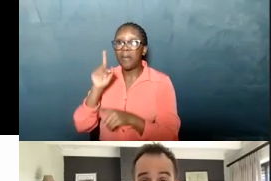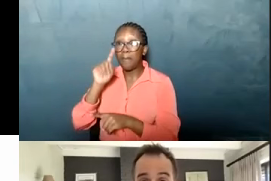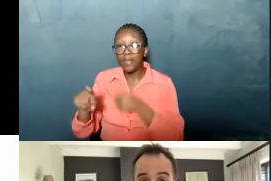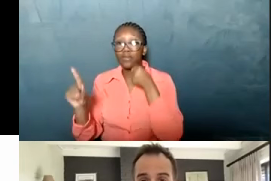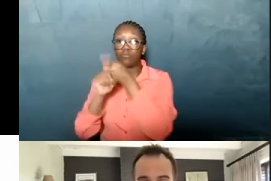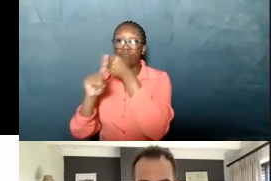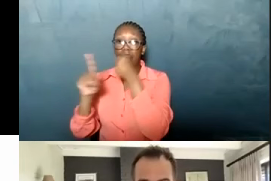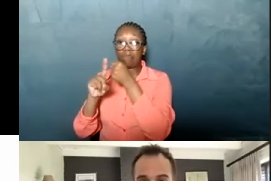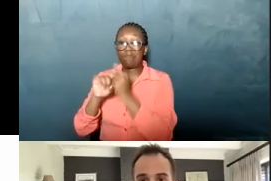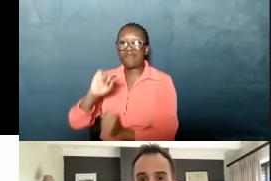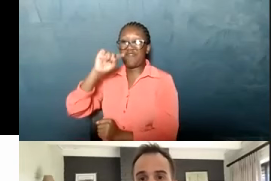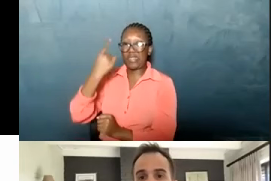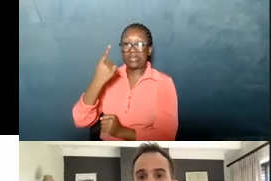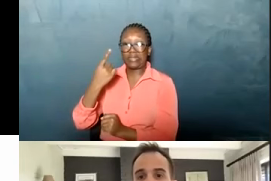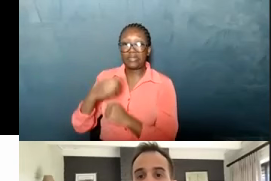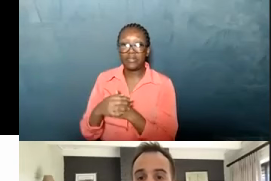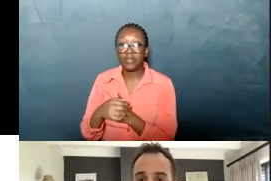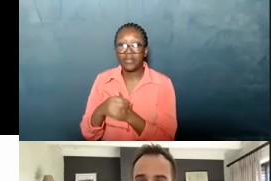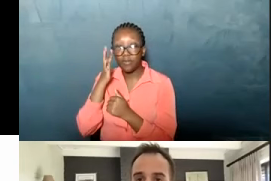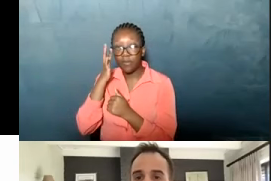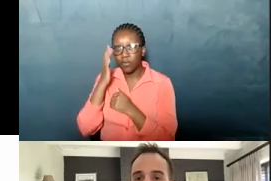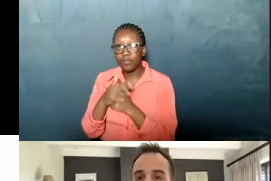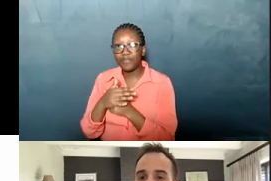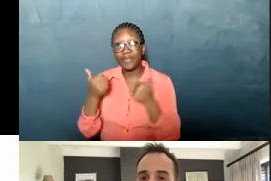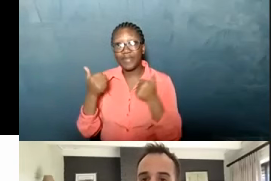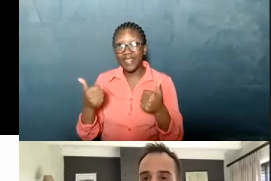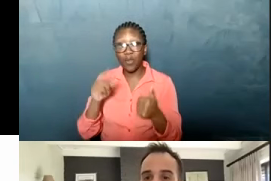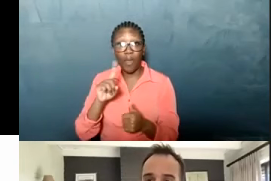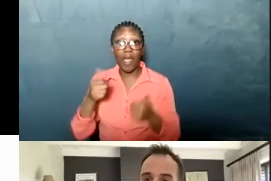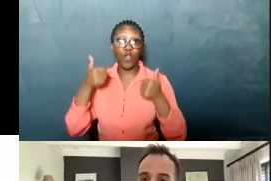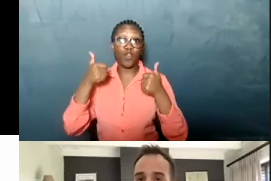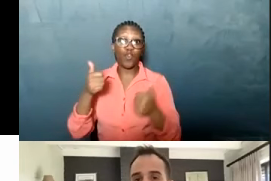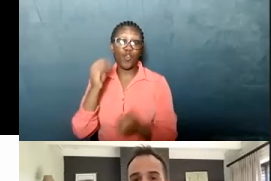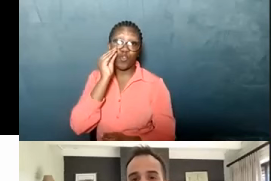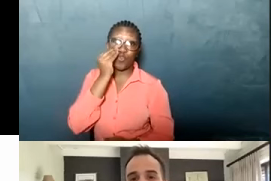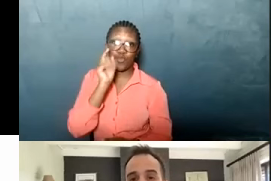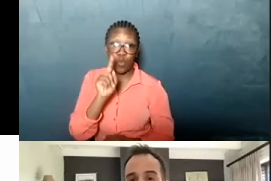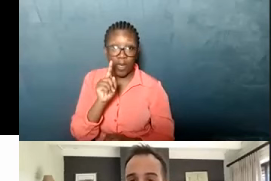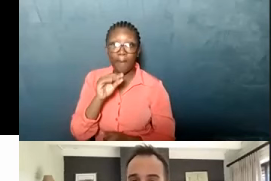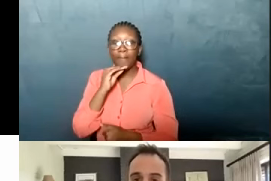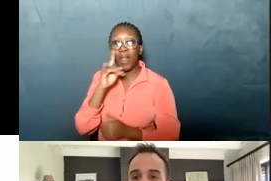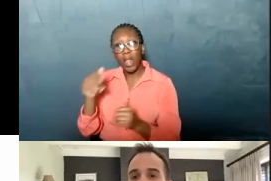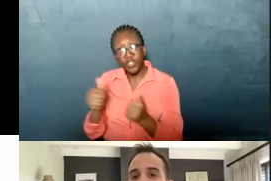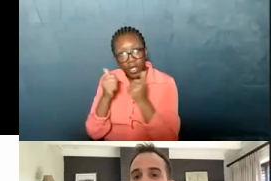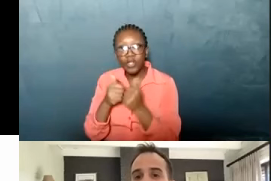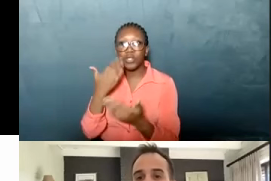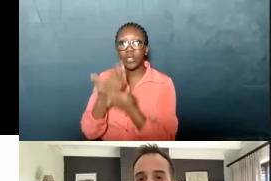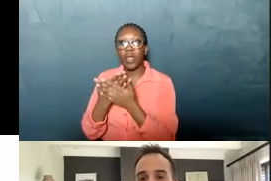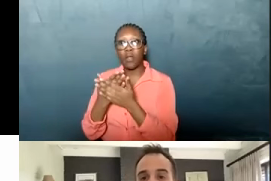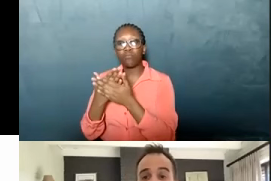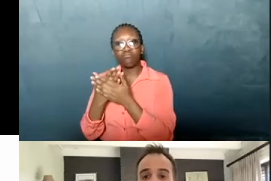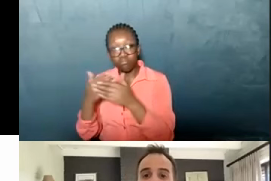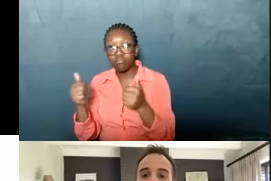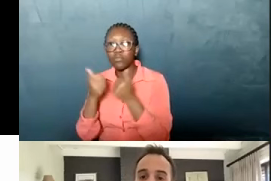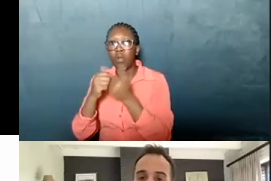in South Africa. The good news is that the challenges can be addressed, and as the World Report on Hearing